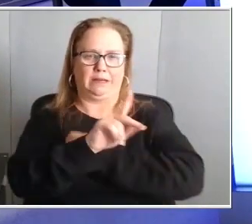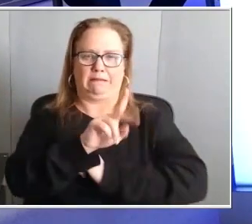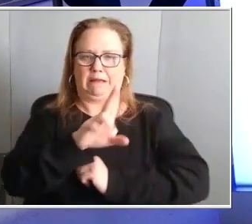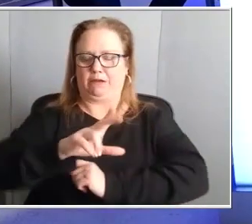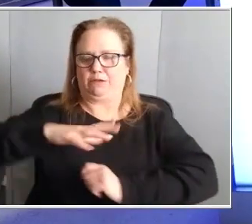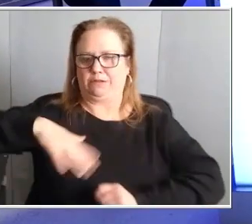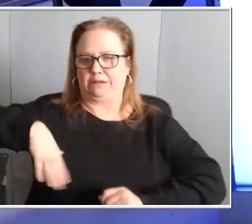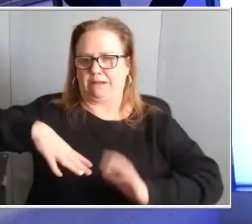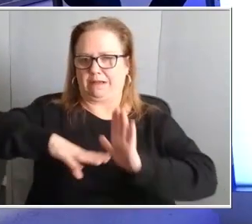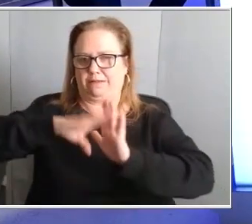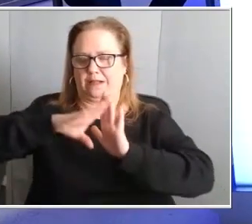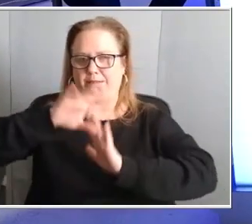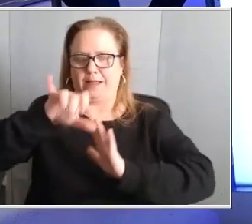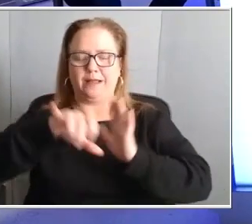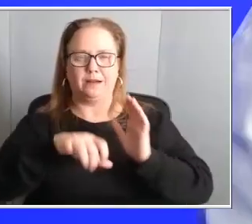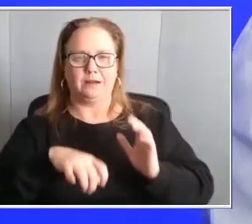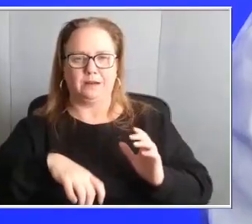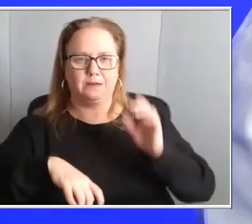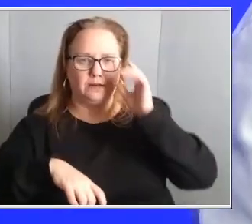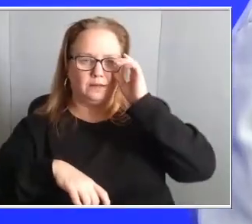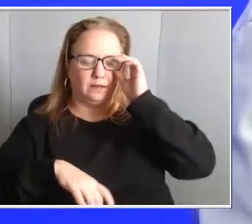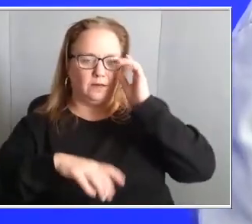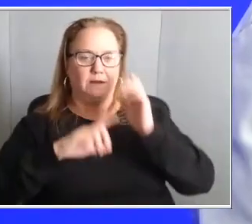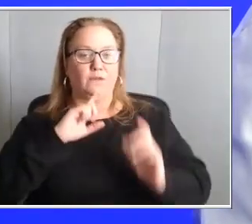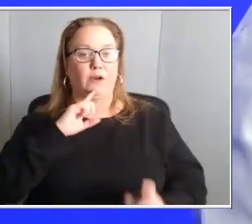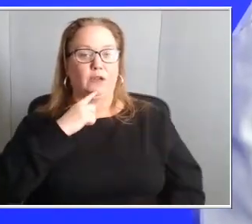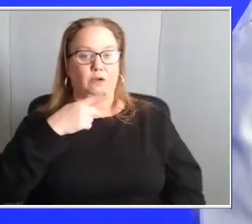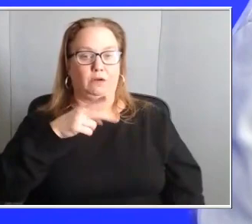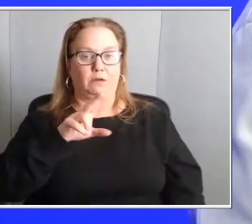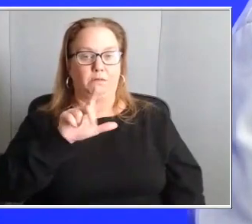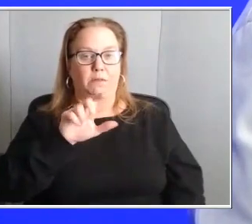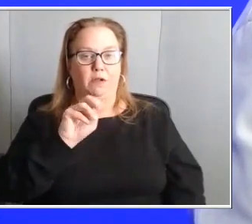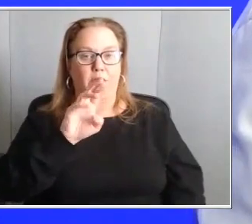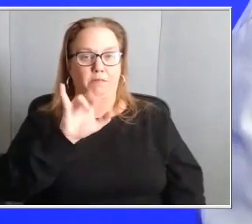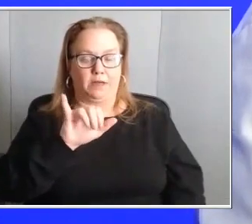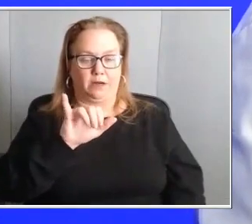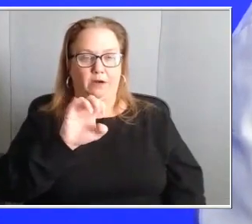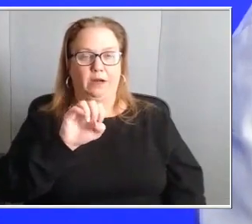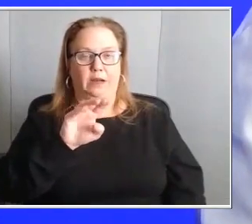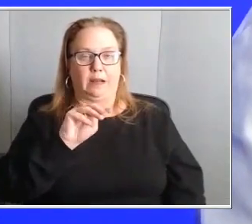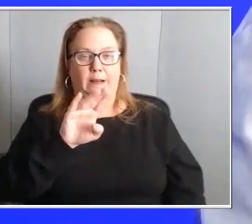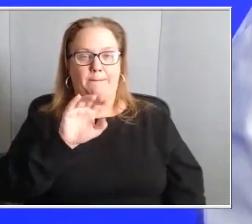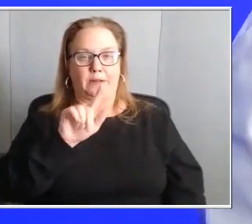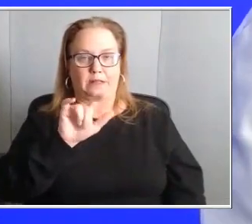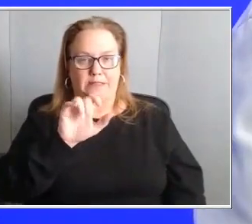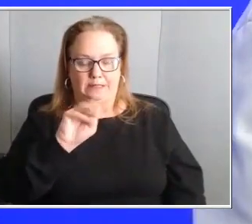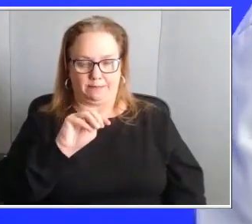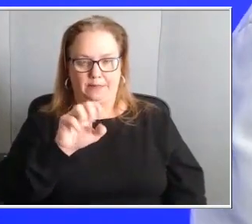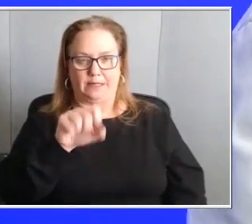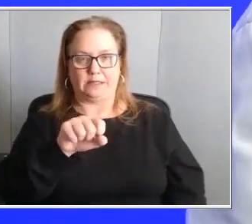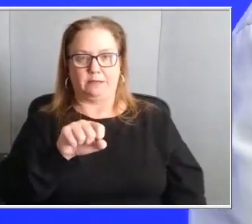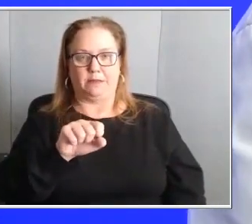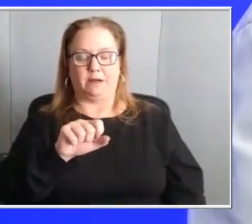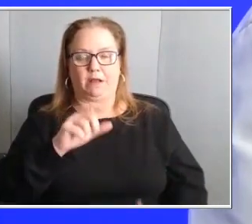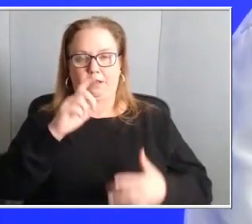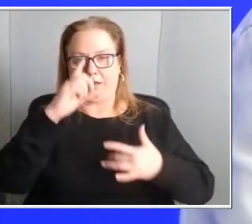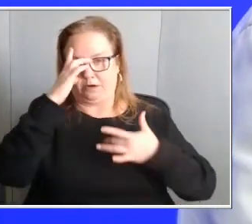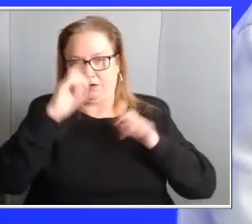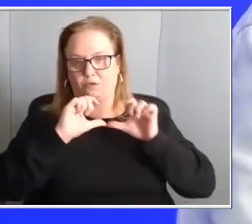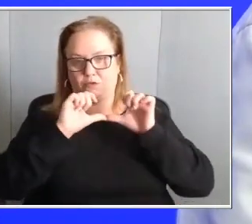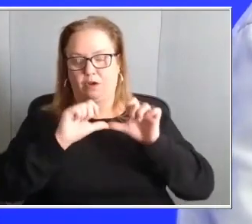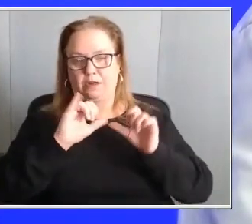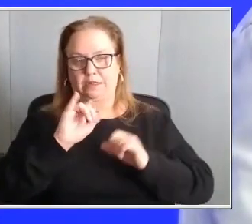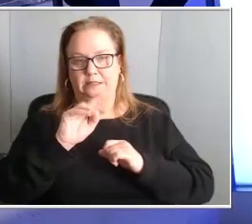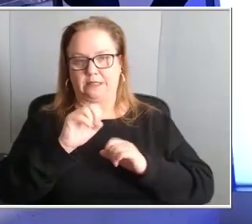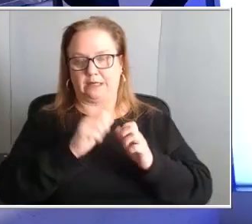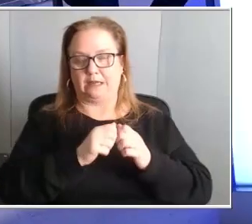much yet. Well, they do for acute pulmonary embolism. They do if it's very symptomatic, but on the chronic side, not quite. So.